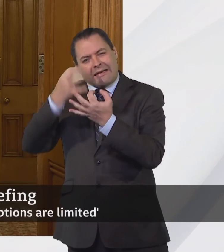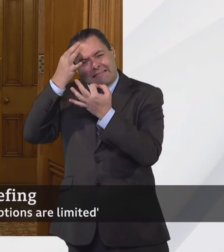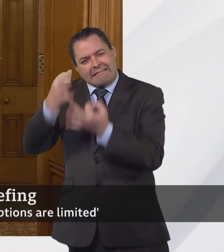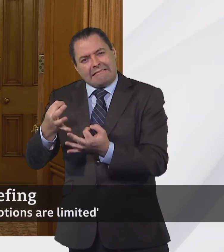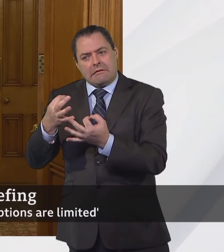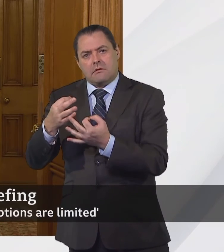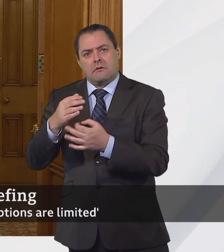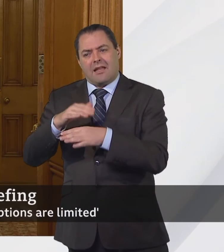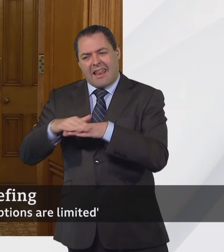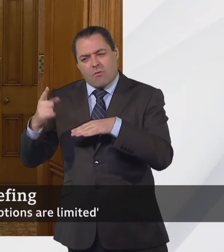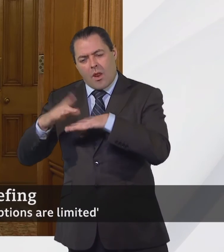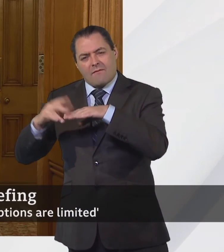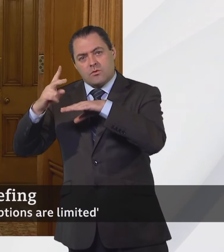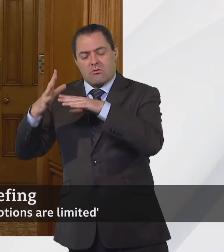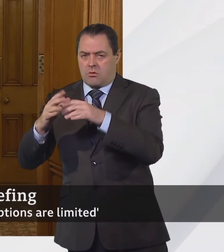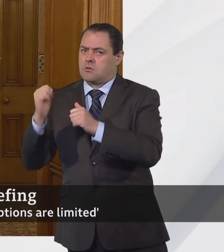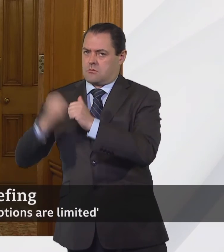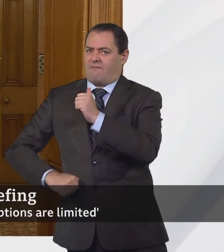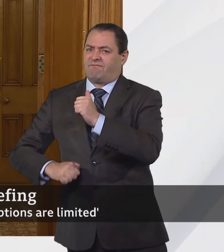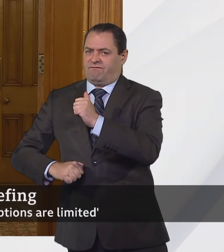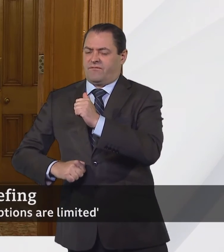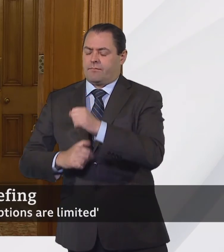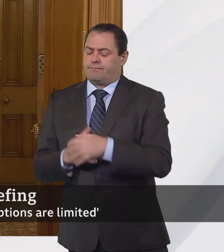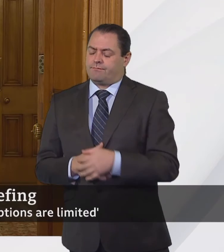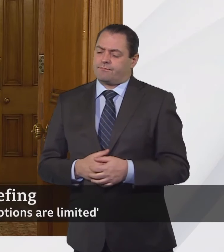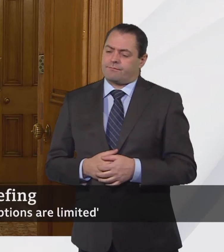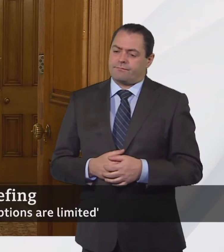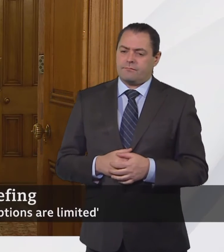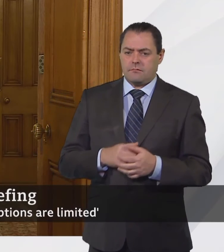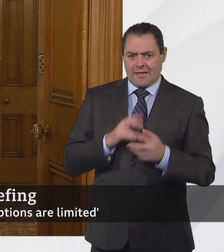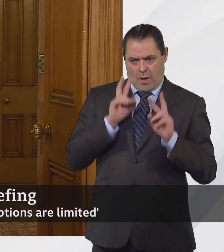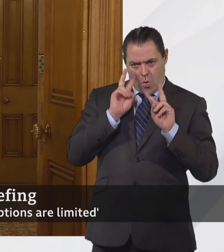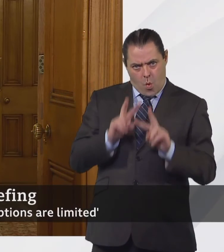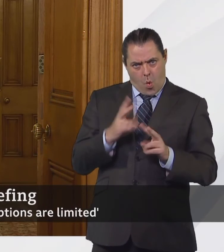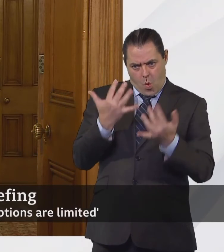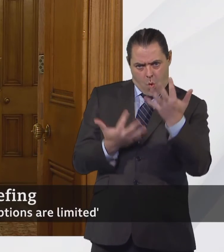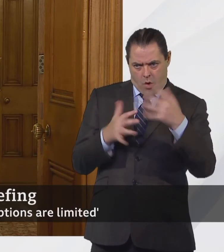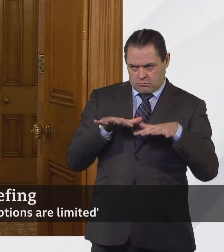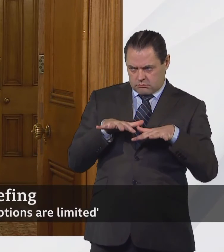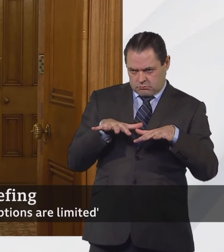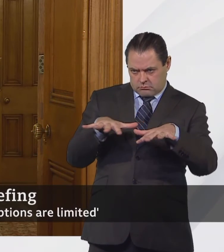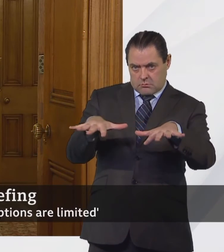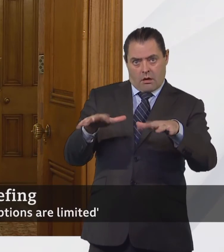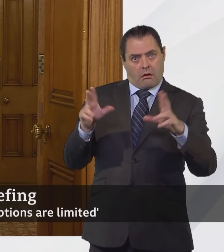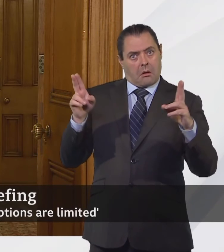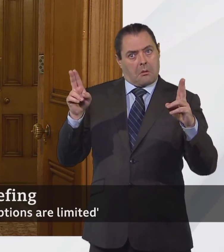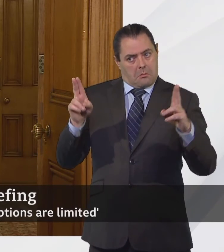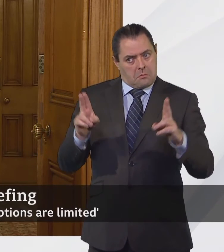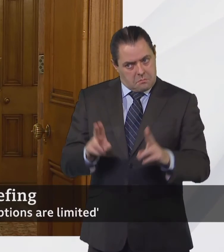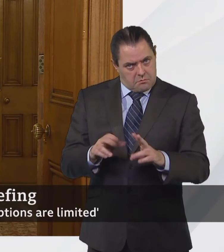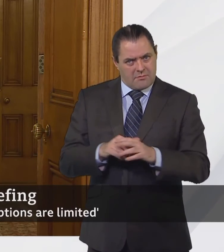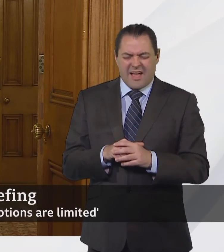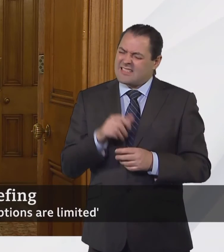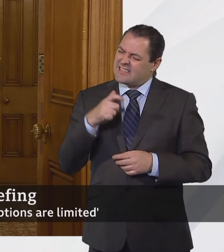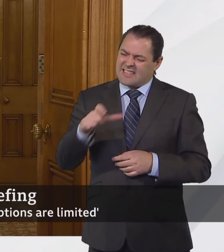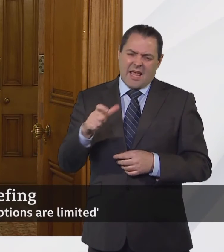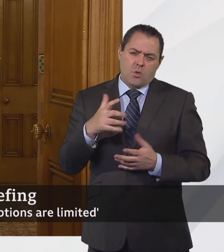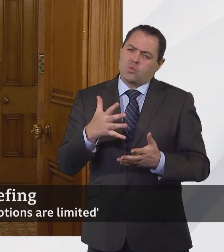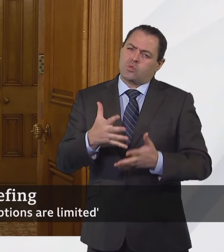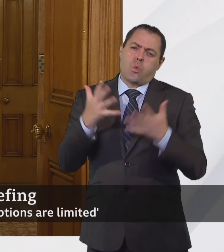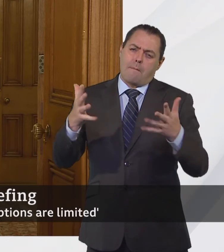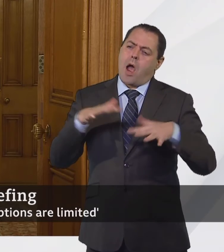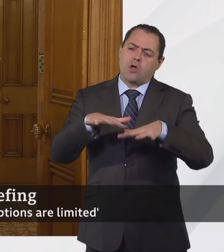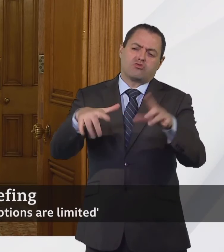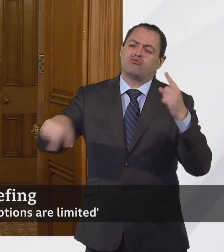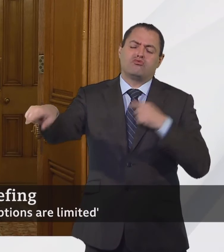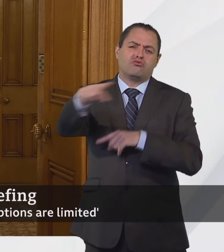that. While the data is beginning to improve, the virus is still prevalent, and the faster we drive it down,